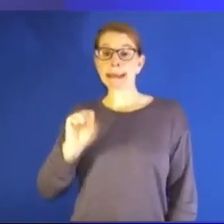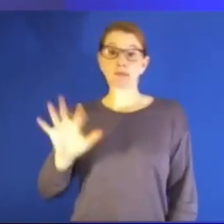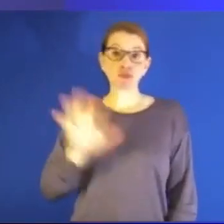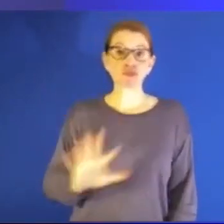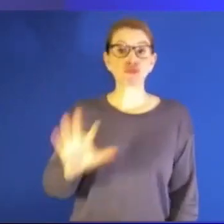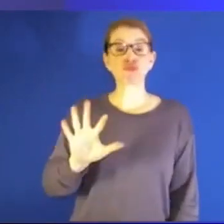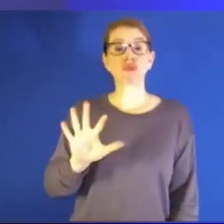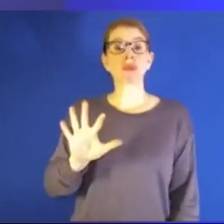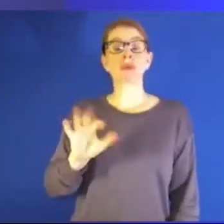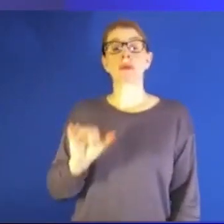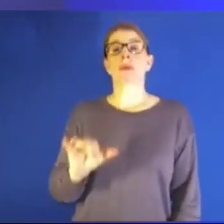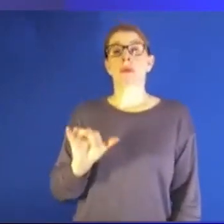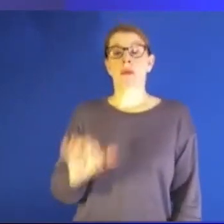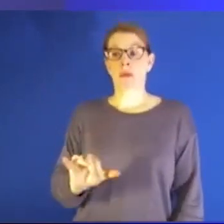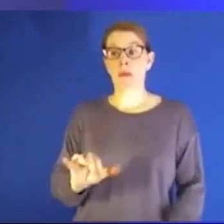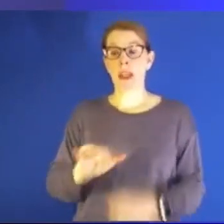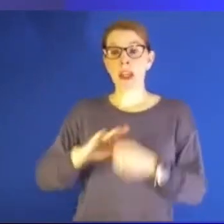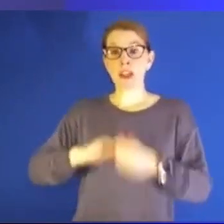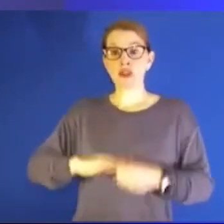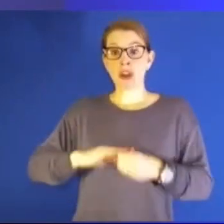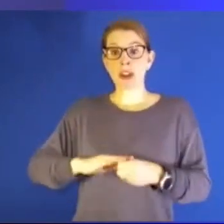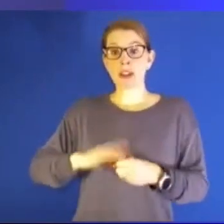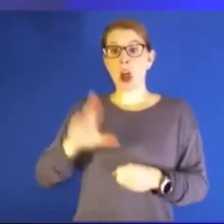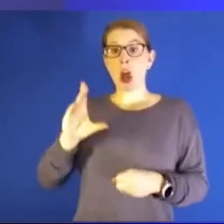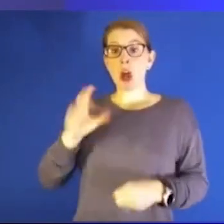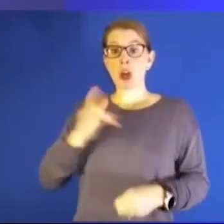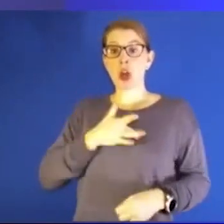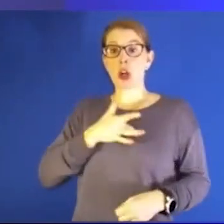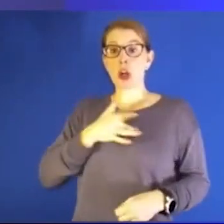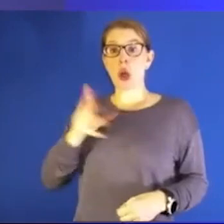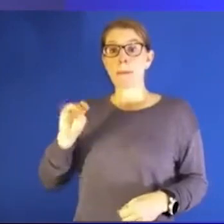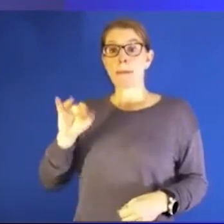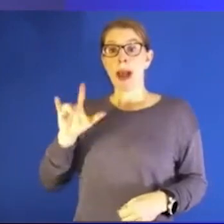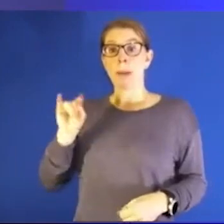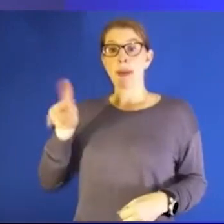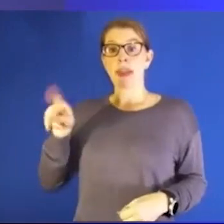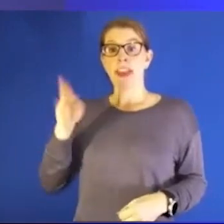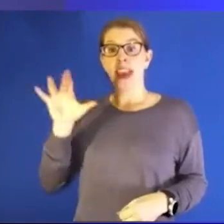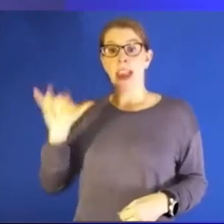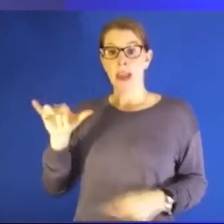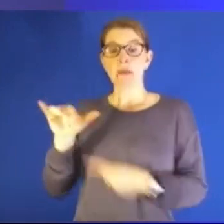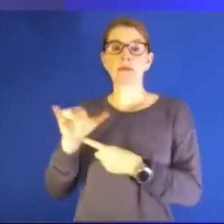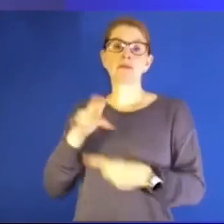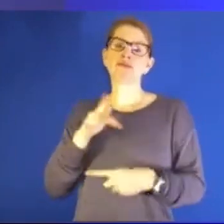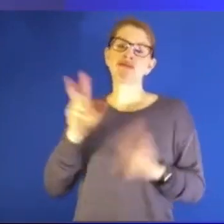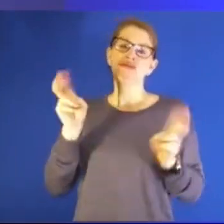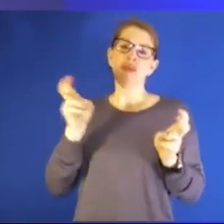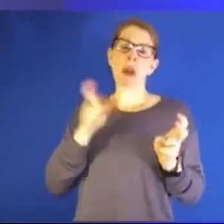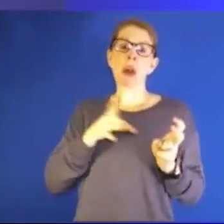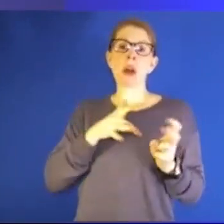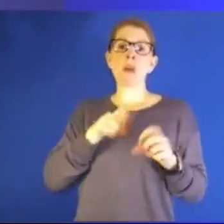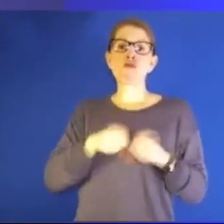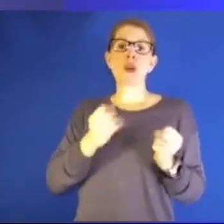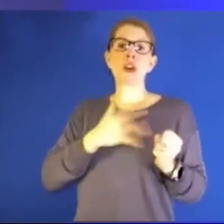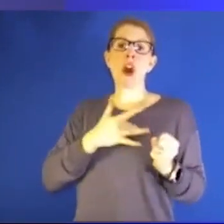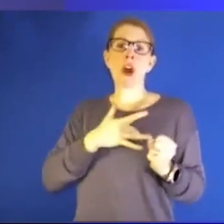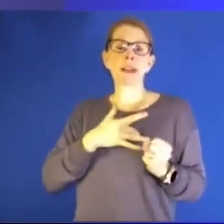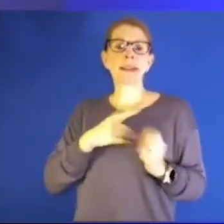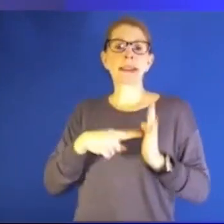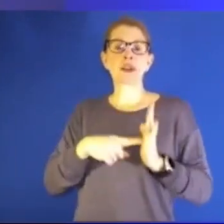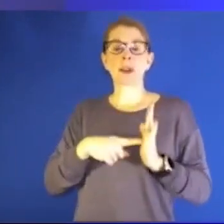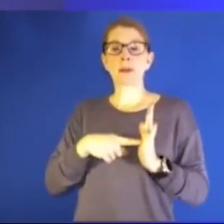entity, this stress cardiomyopathy or broken heart syndrome, where we found this form of heart failure in patients